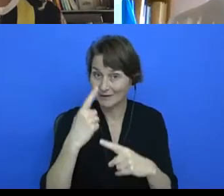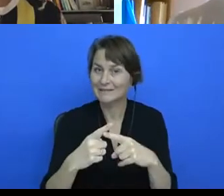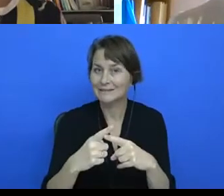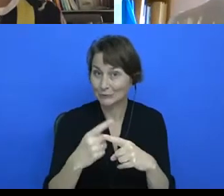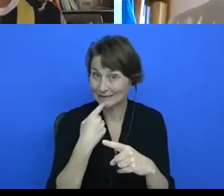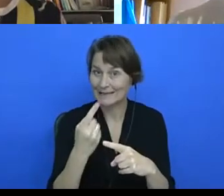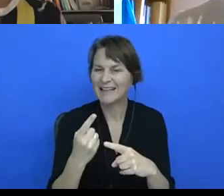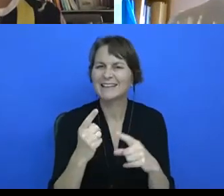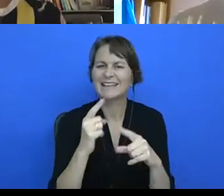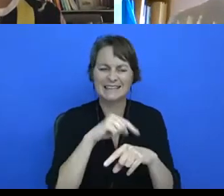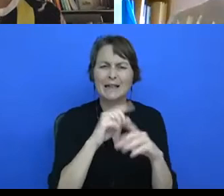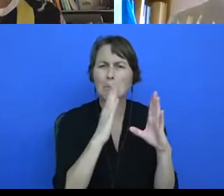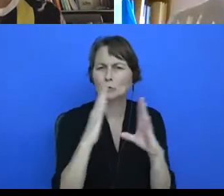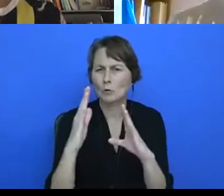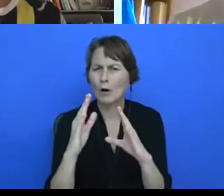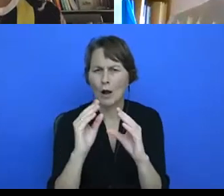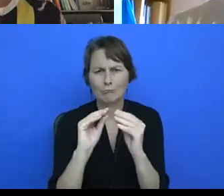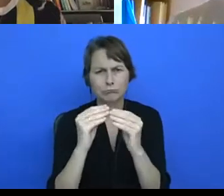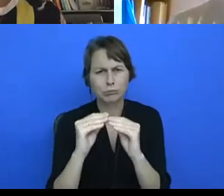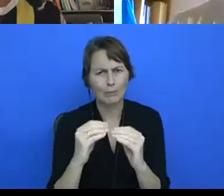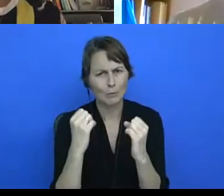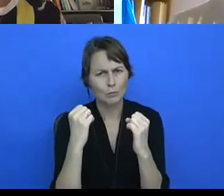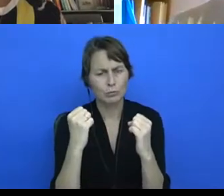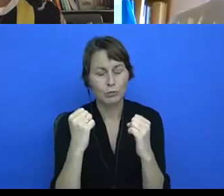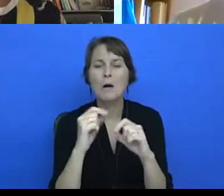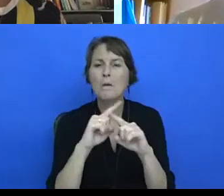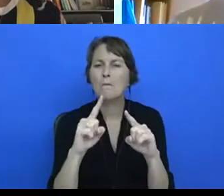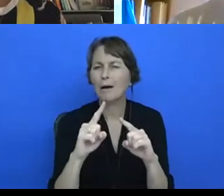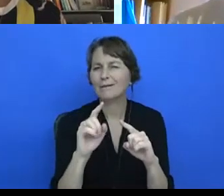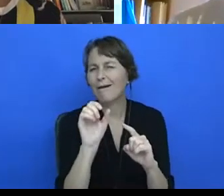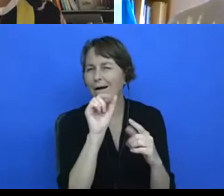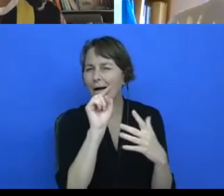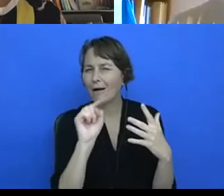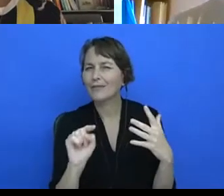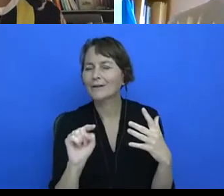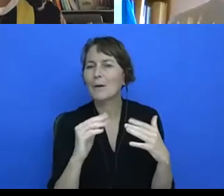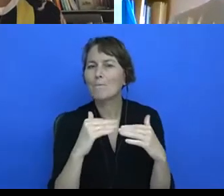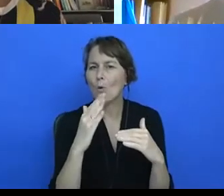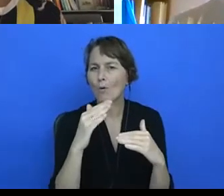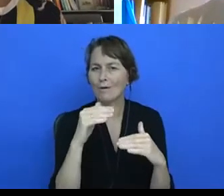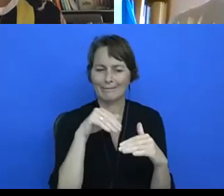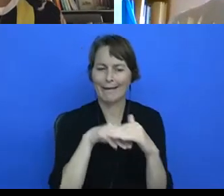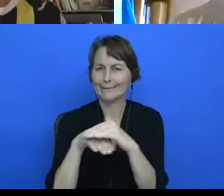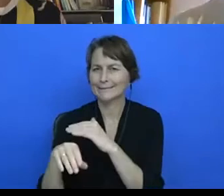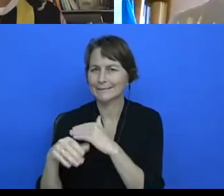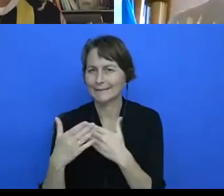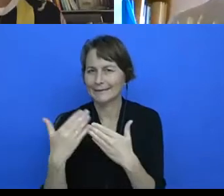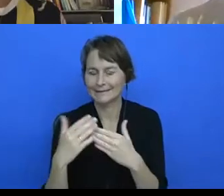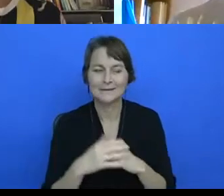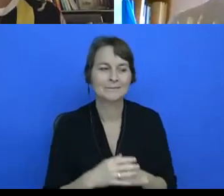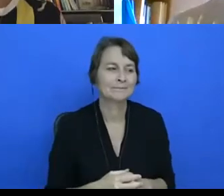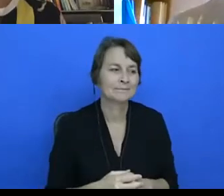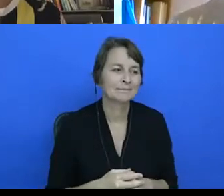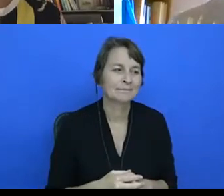issue and that many things are more accessible, but since you said it was the only issue, I think it's very important to mention,